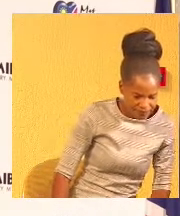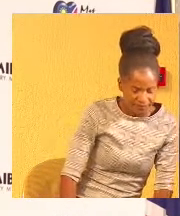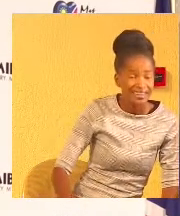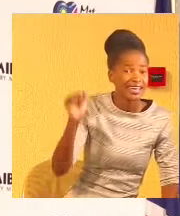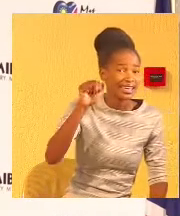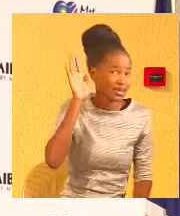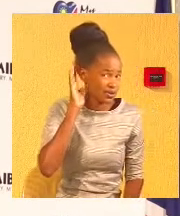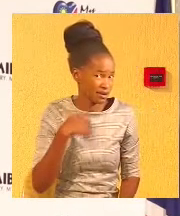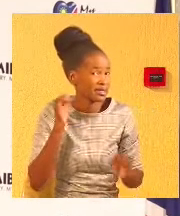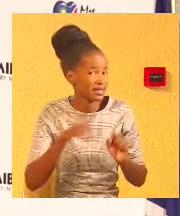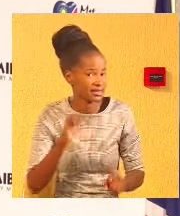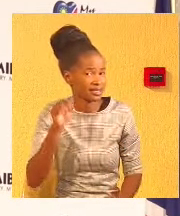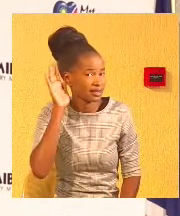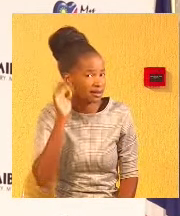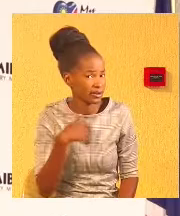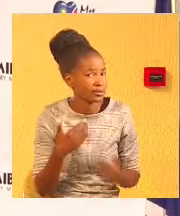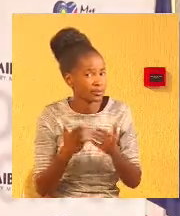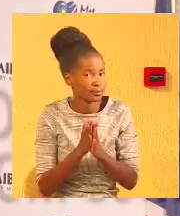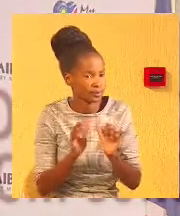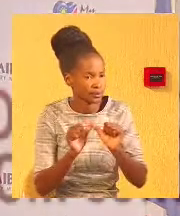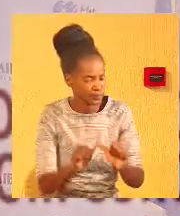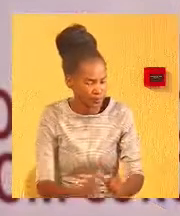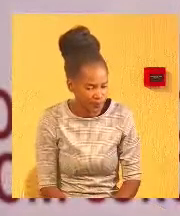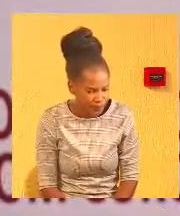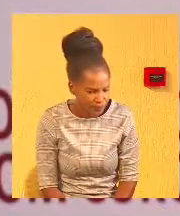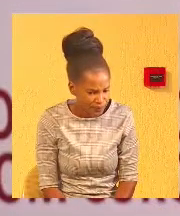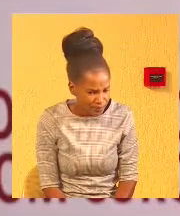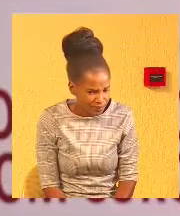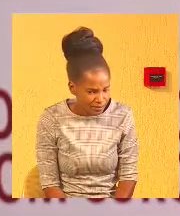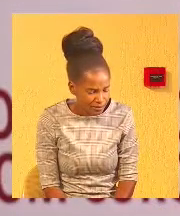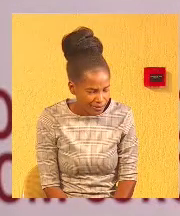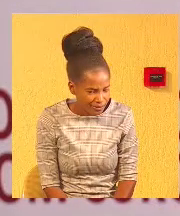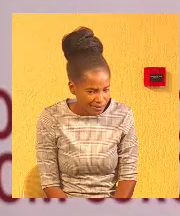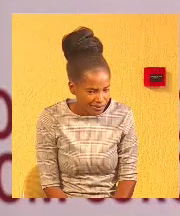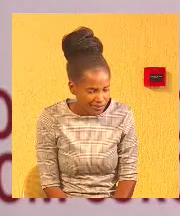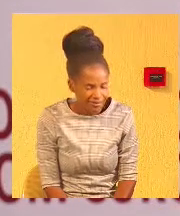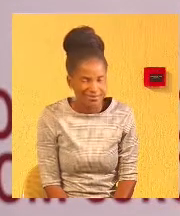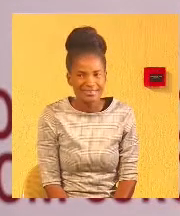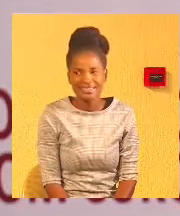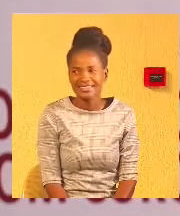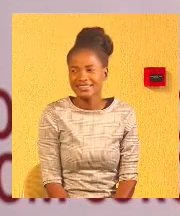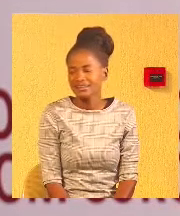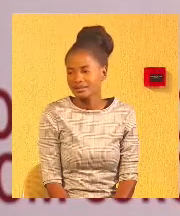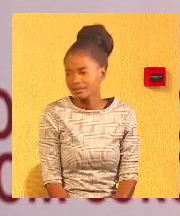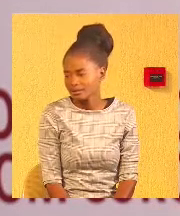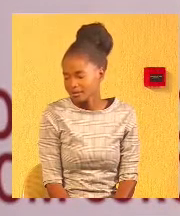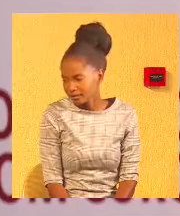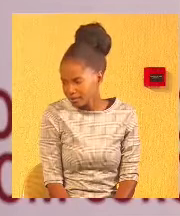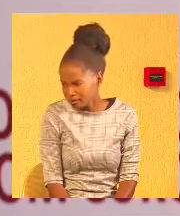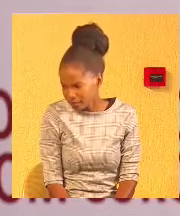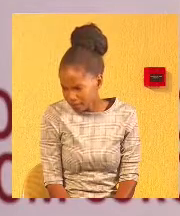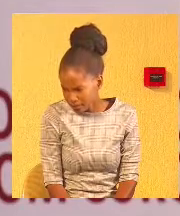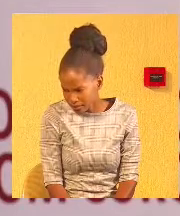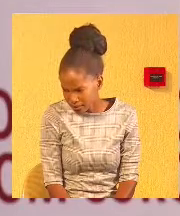me? Yes, I can hear you. You may go ahead. Okay, my question has to do with